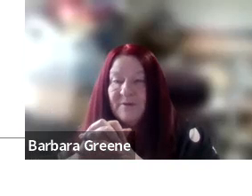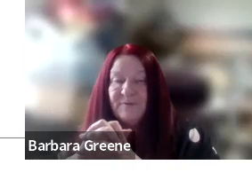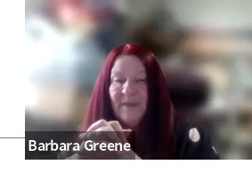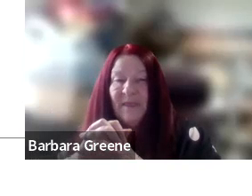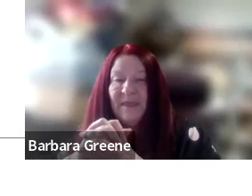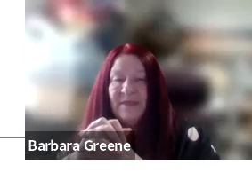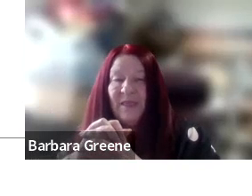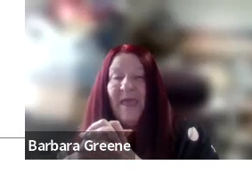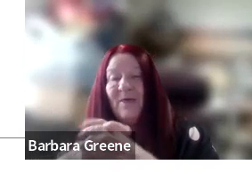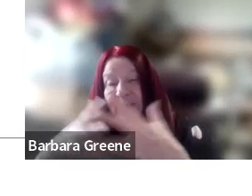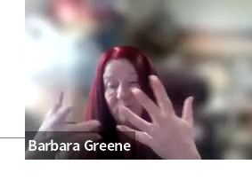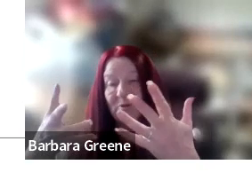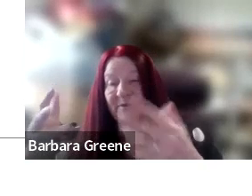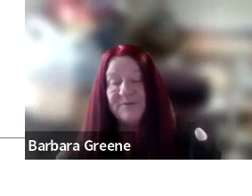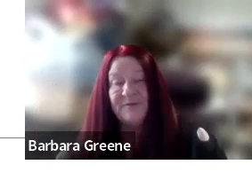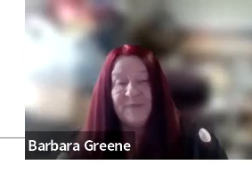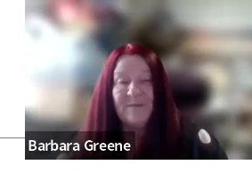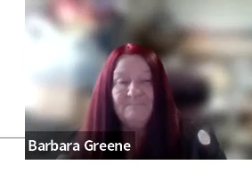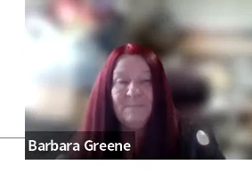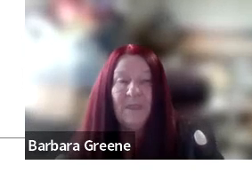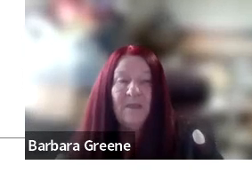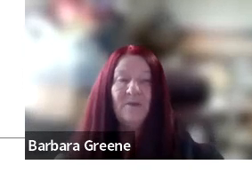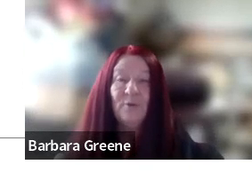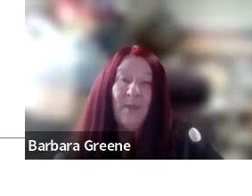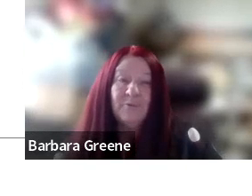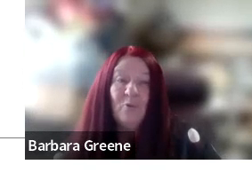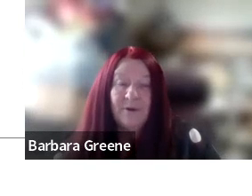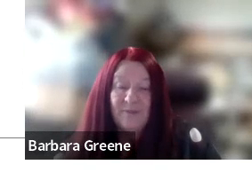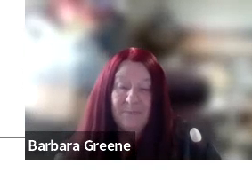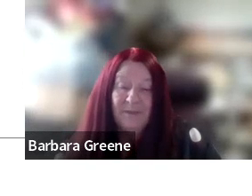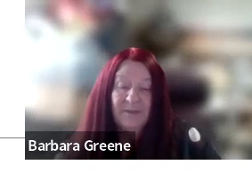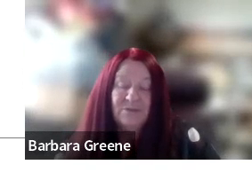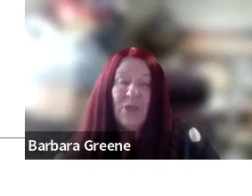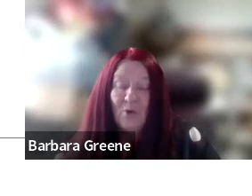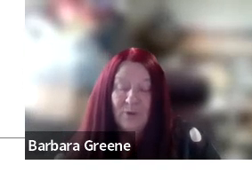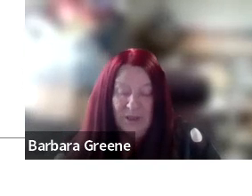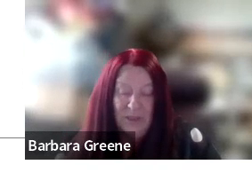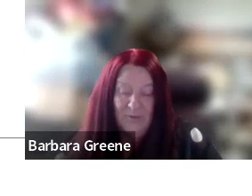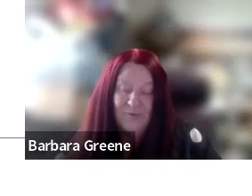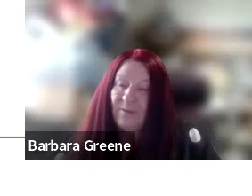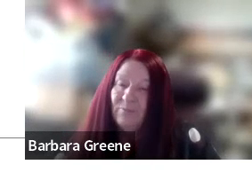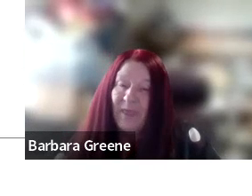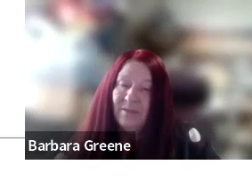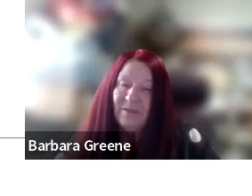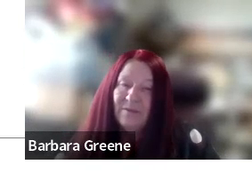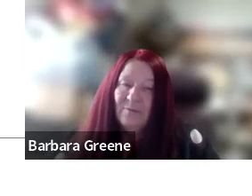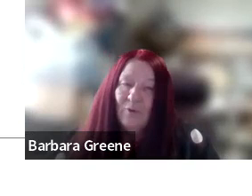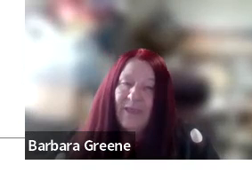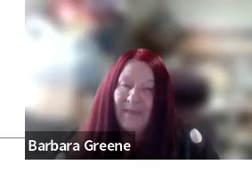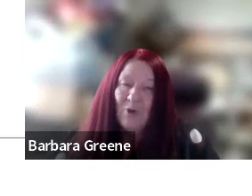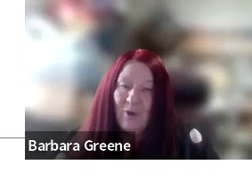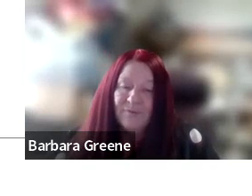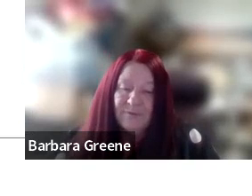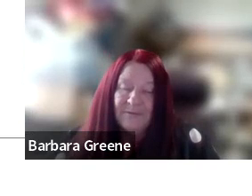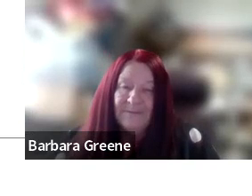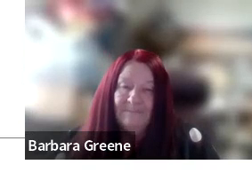customer was and how they could really assist them. So that was one of the big known unknowns that we